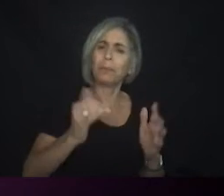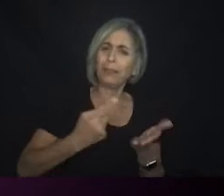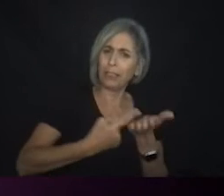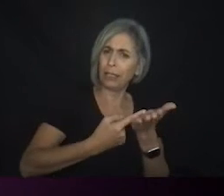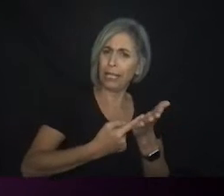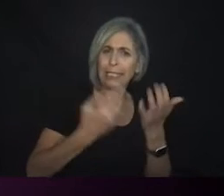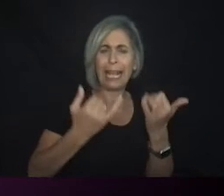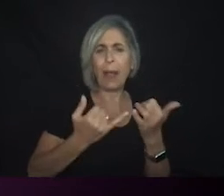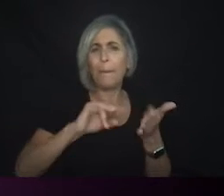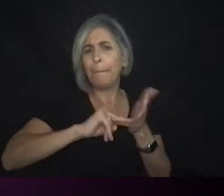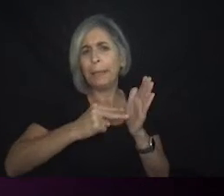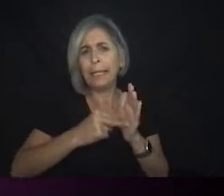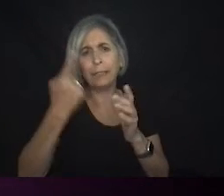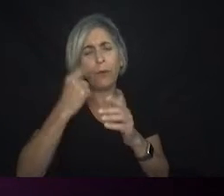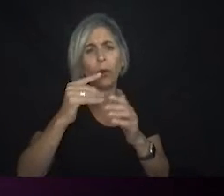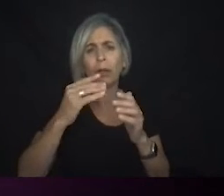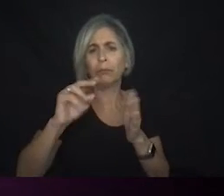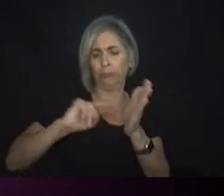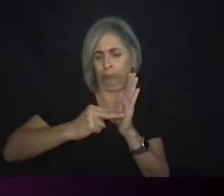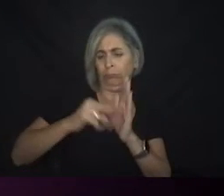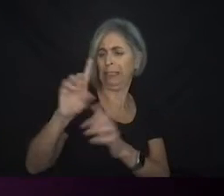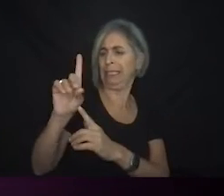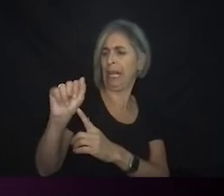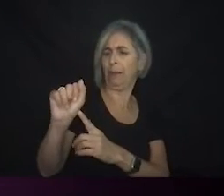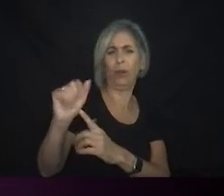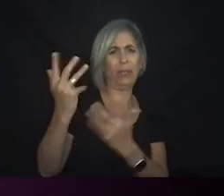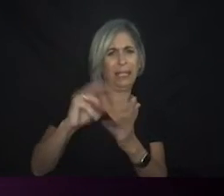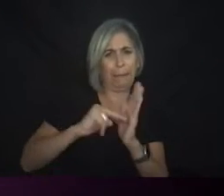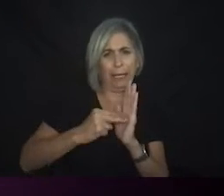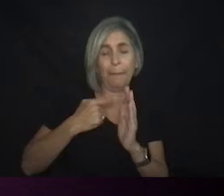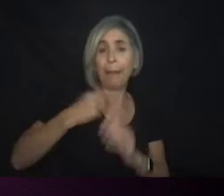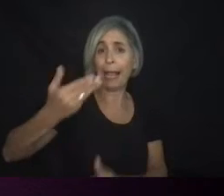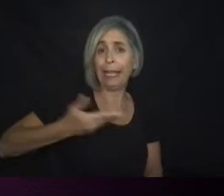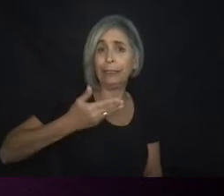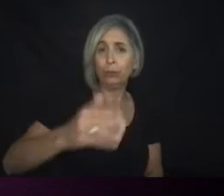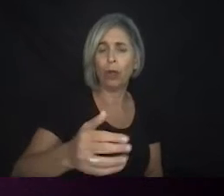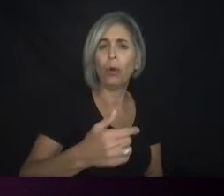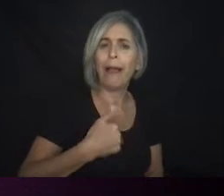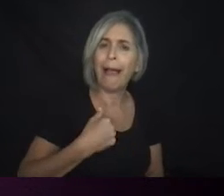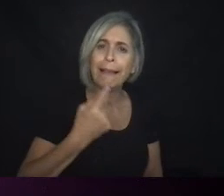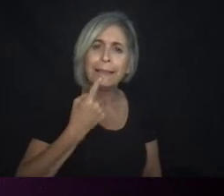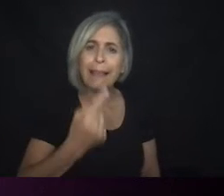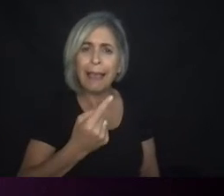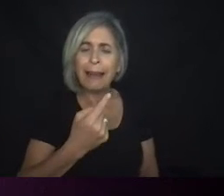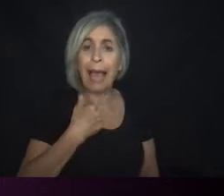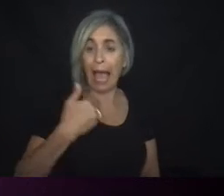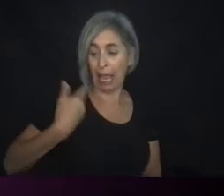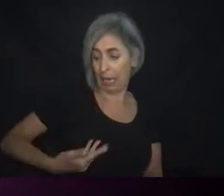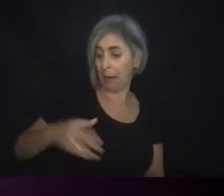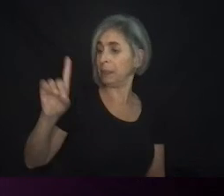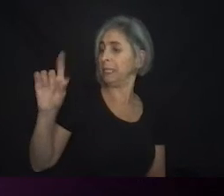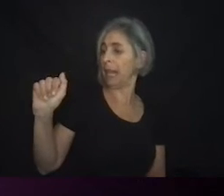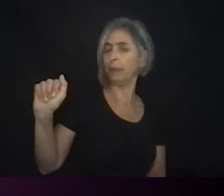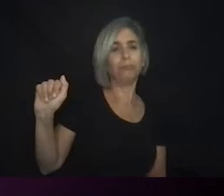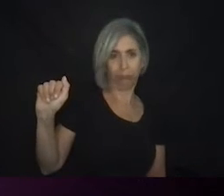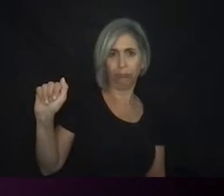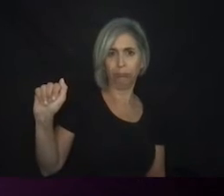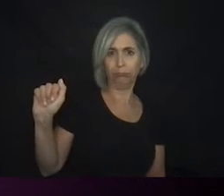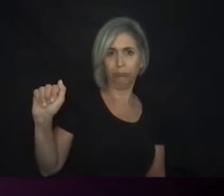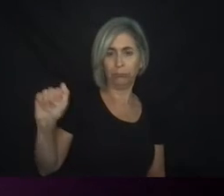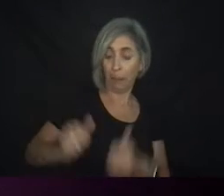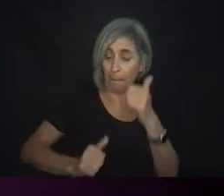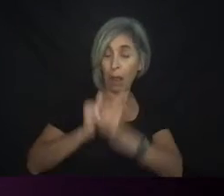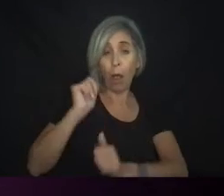about what it means to be disabled. So in my intro, I said that I'm disabled. And when